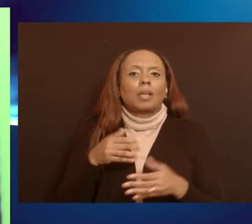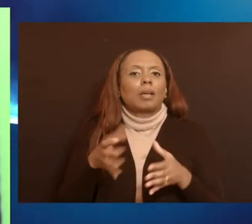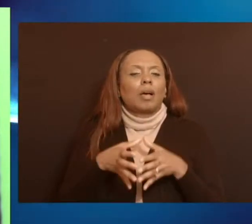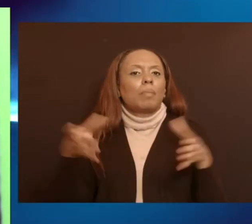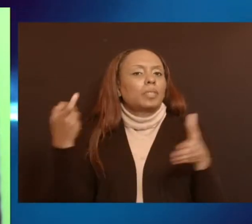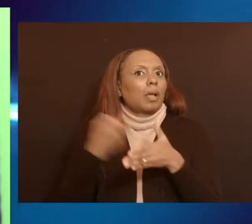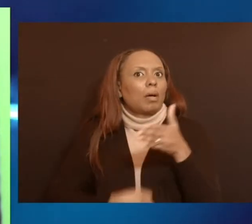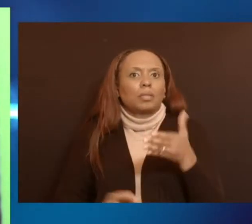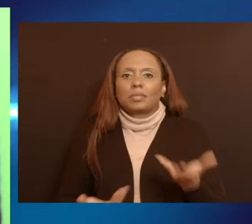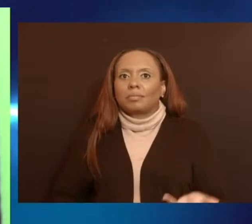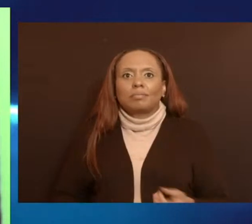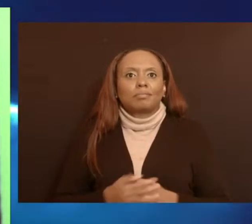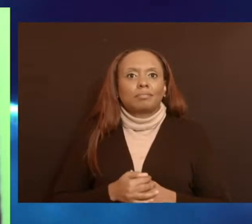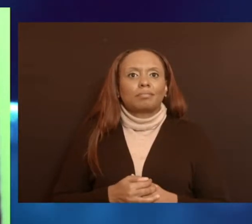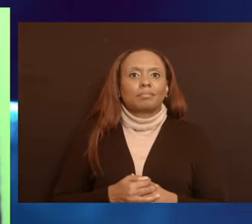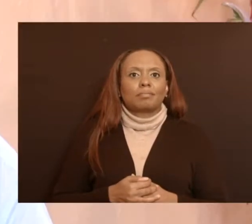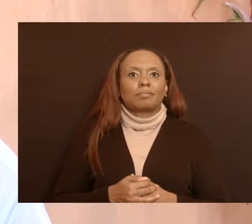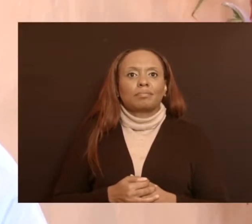quarantining?